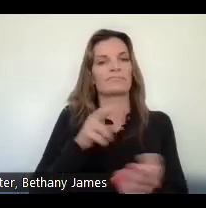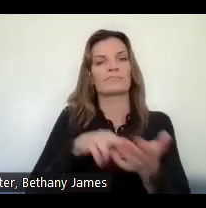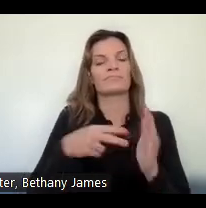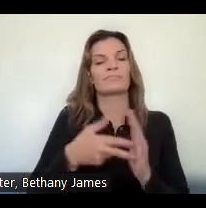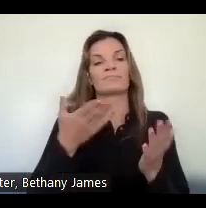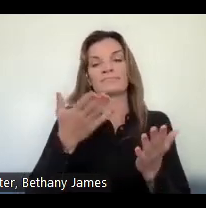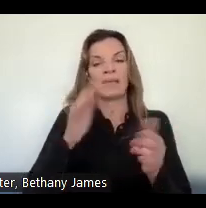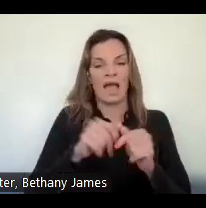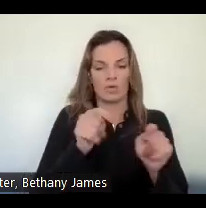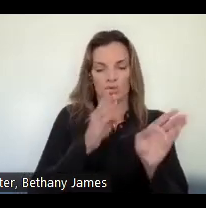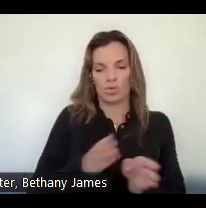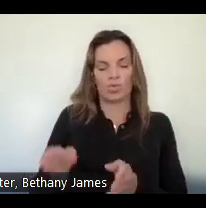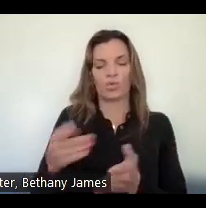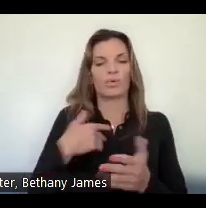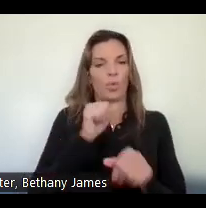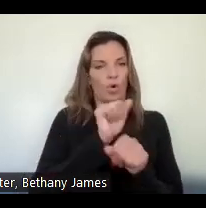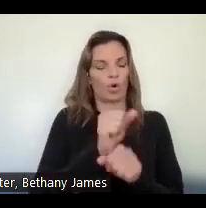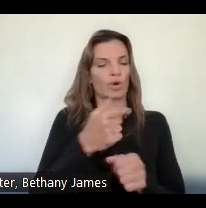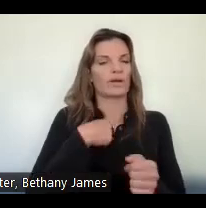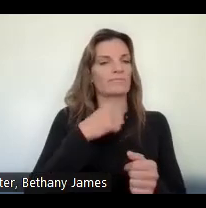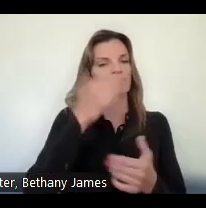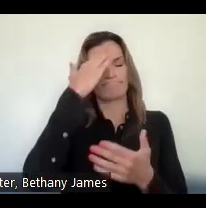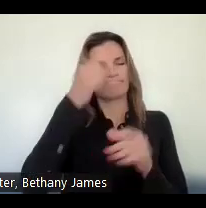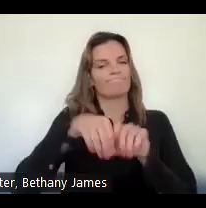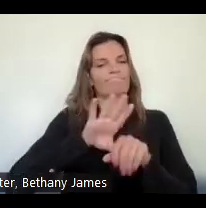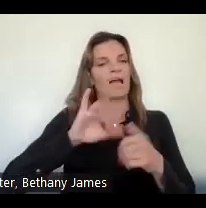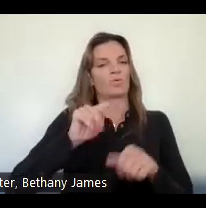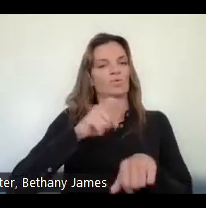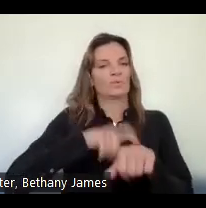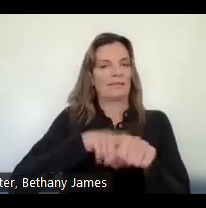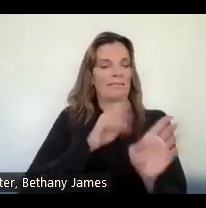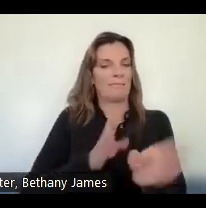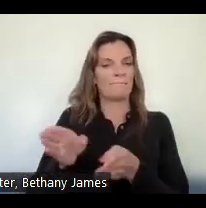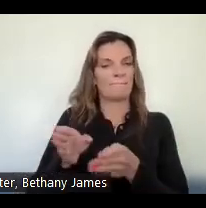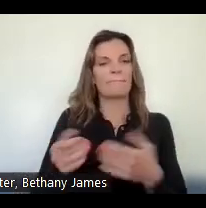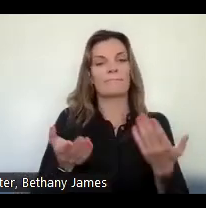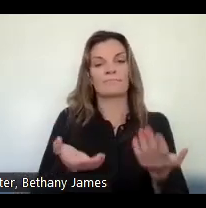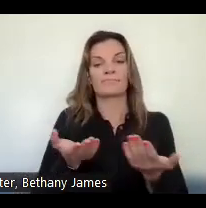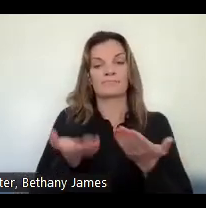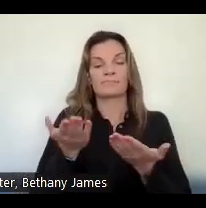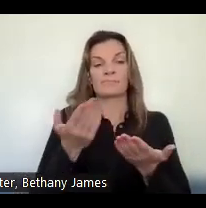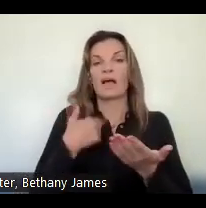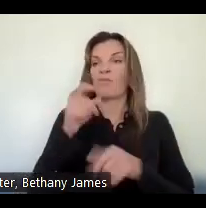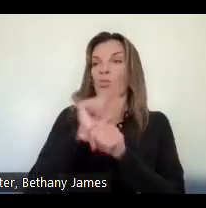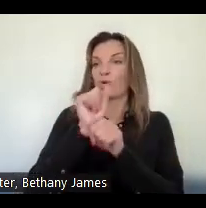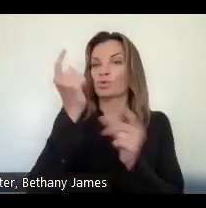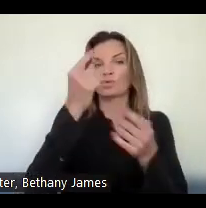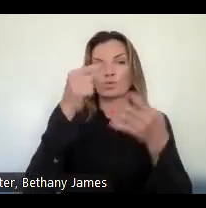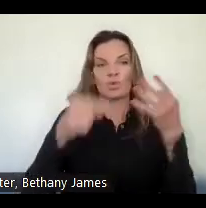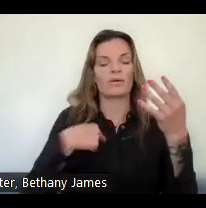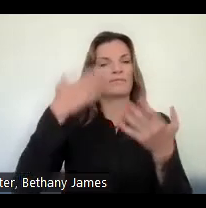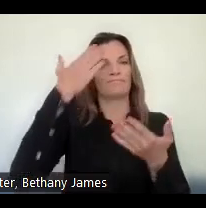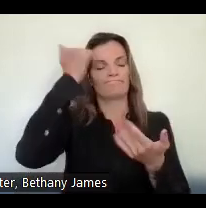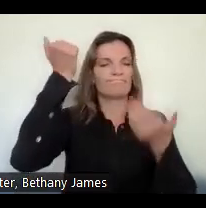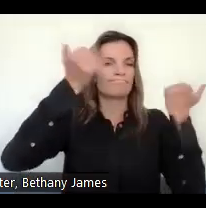time for work tasks. It may also be difficult for them to prepare for or remember work activities that will occur, whether it's later in the